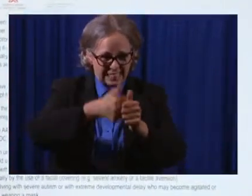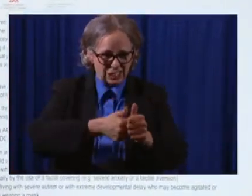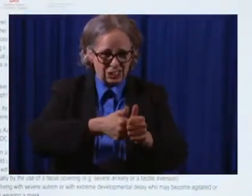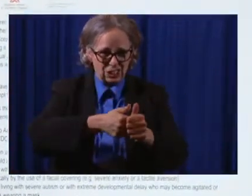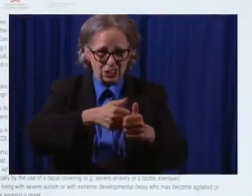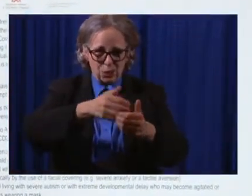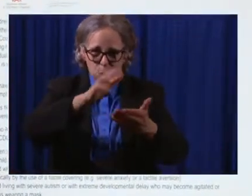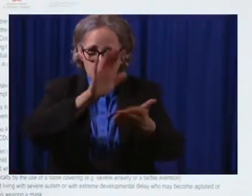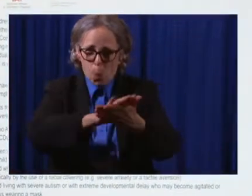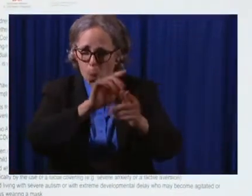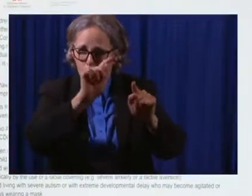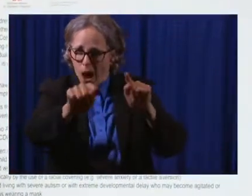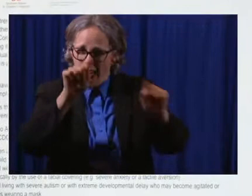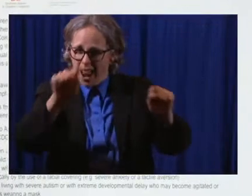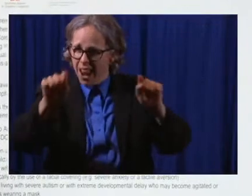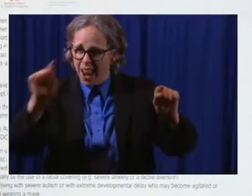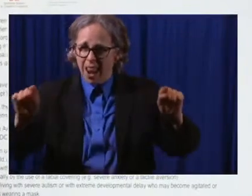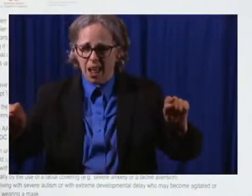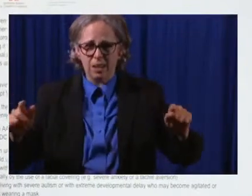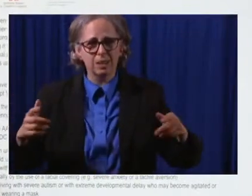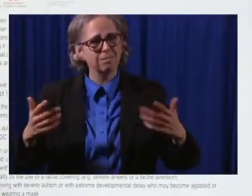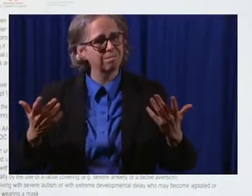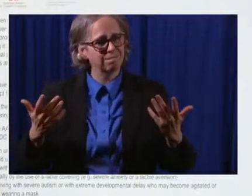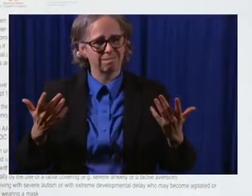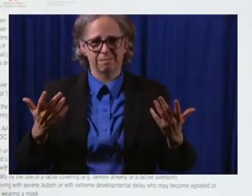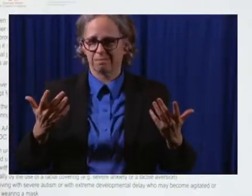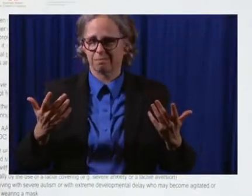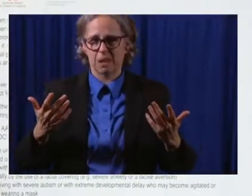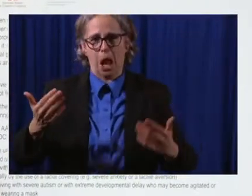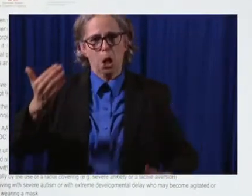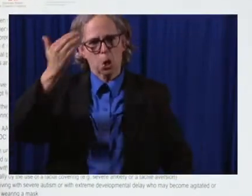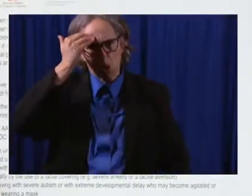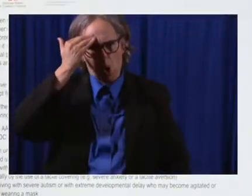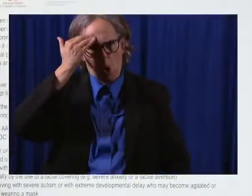first, and frankly, they're going to make the first decisions.